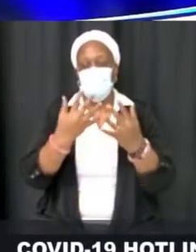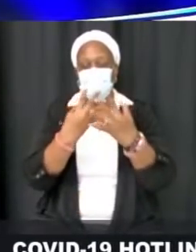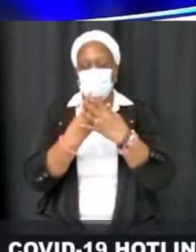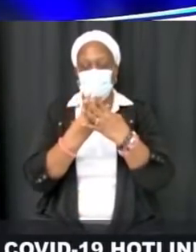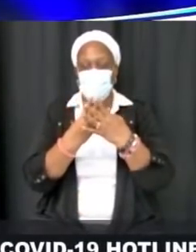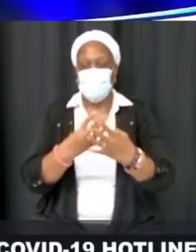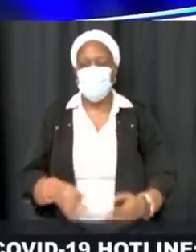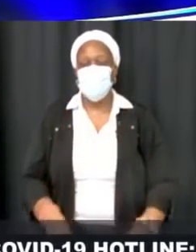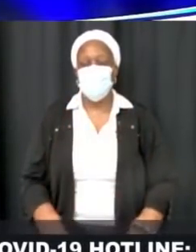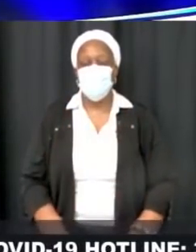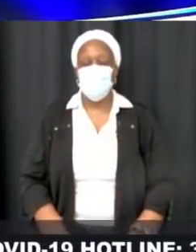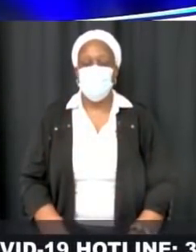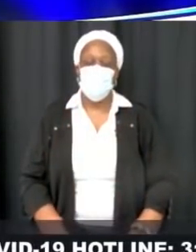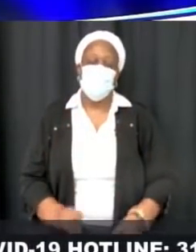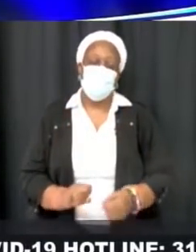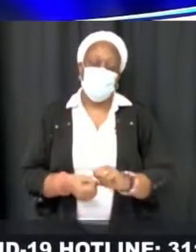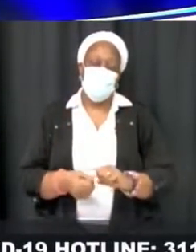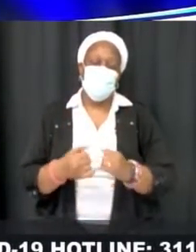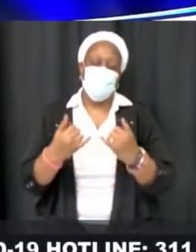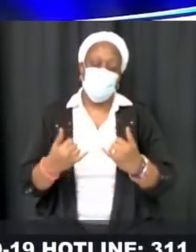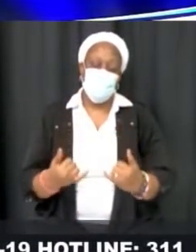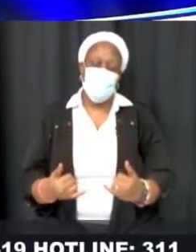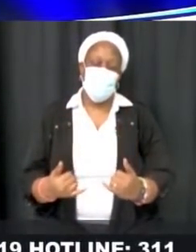is coping very well with the